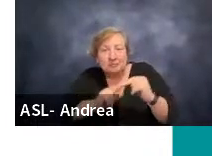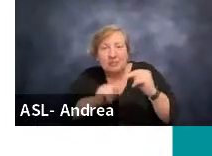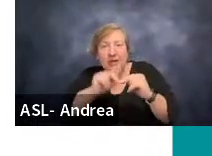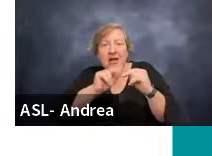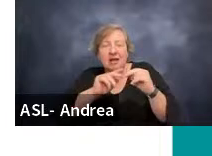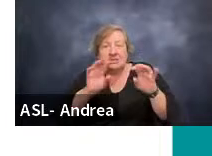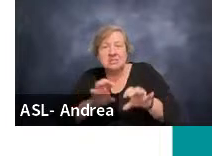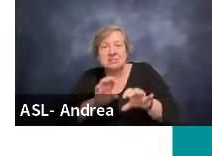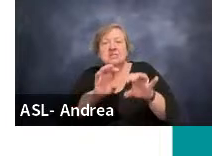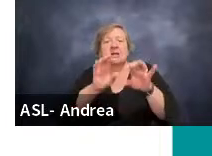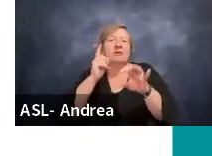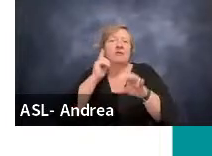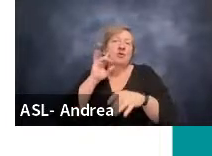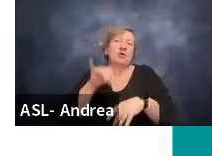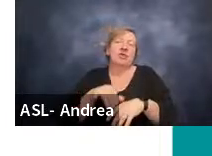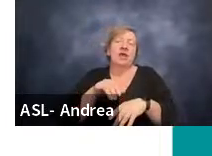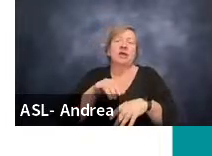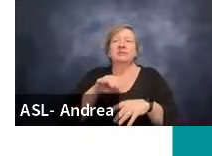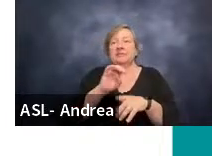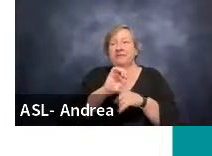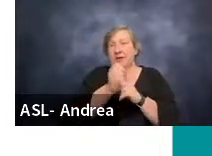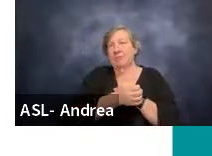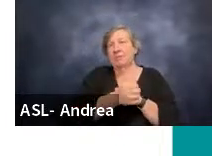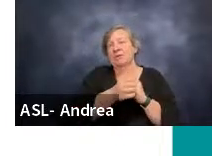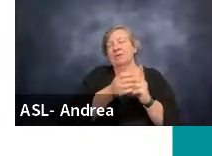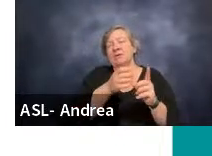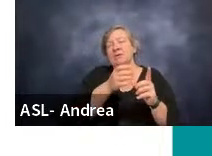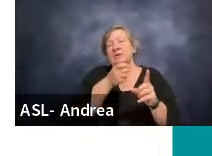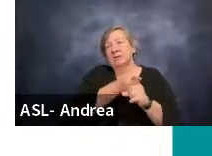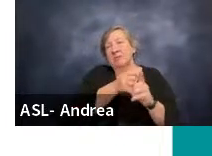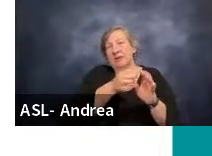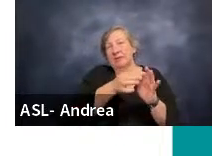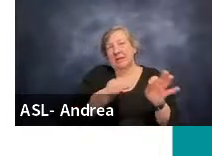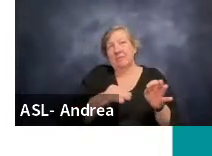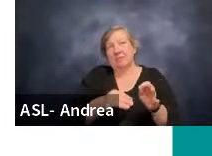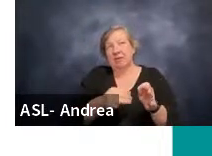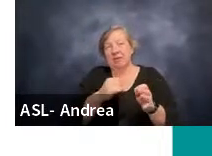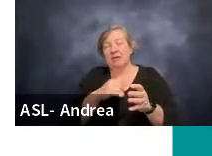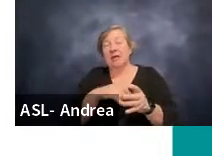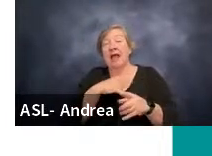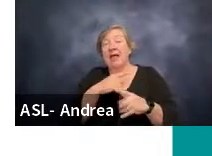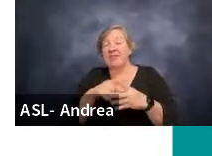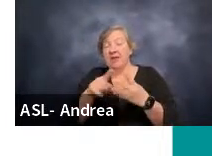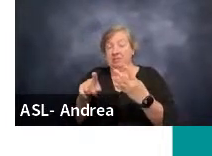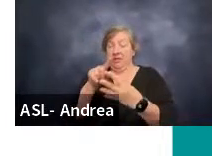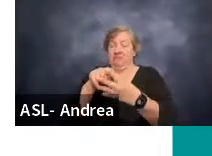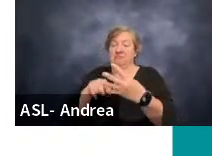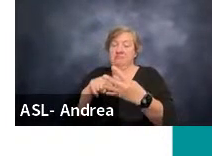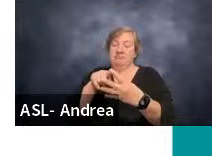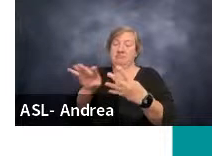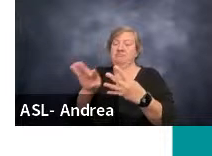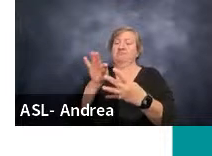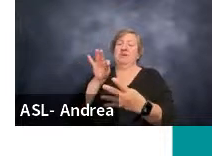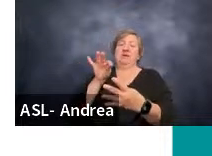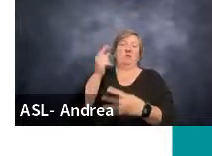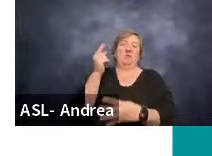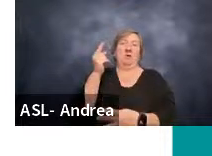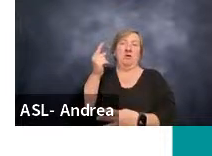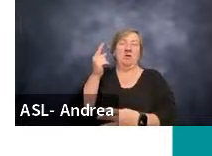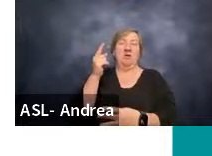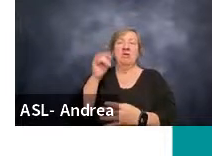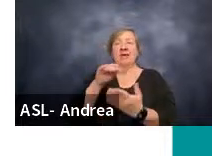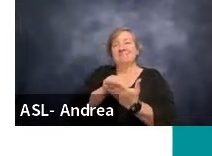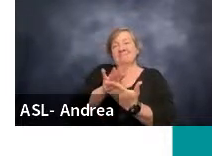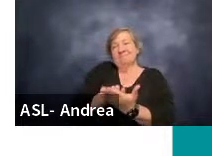statement. In the final EIS for CRC, they narrowed that down to a single alternative, and that was what the record